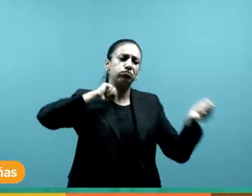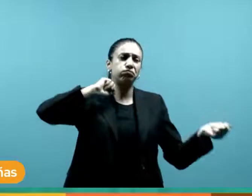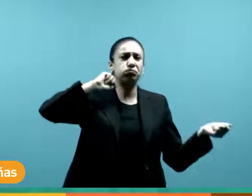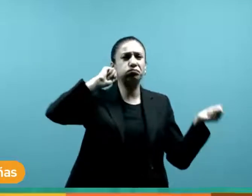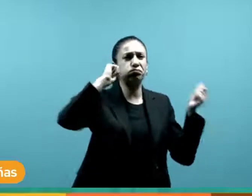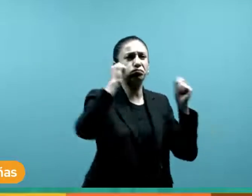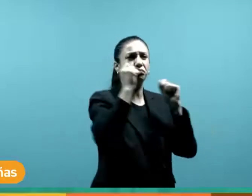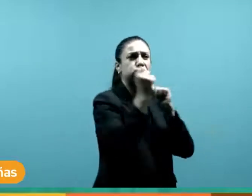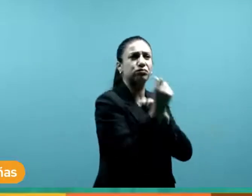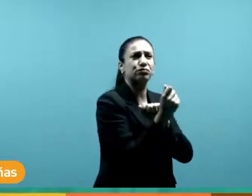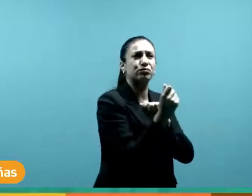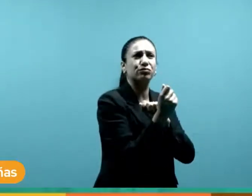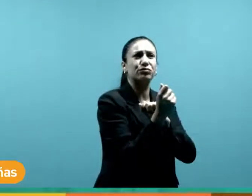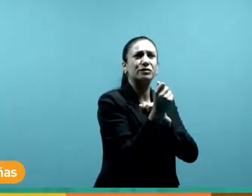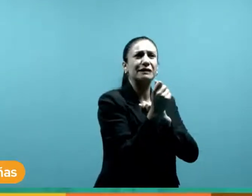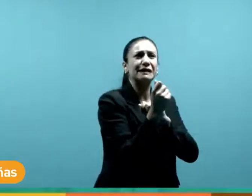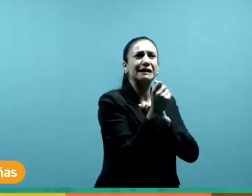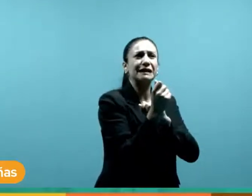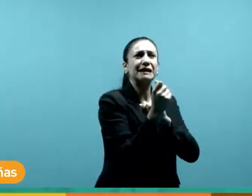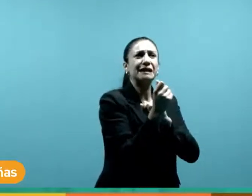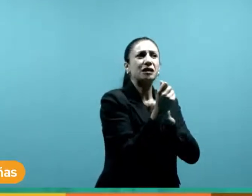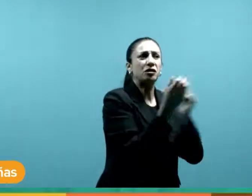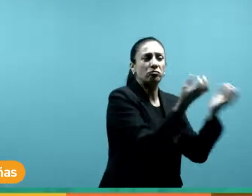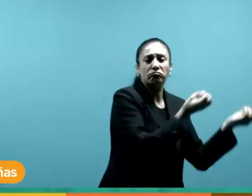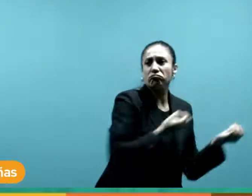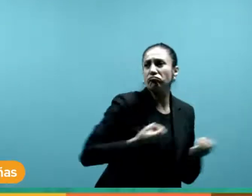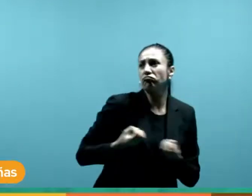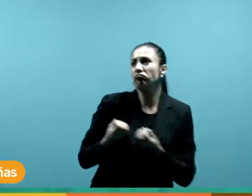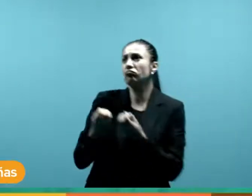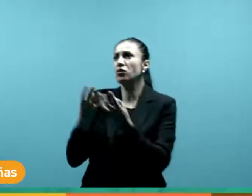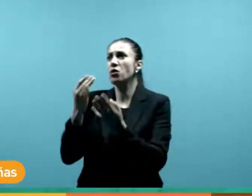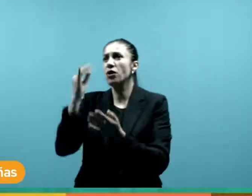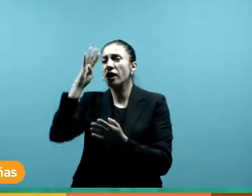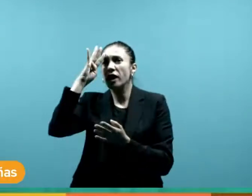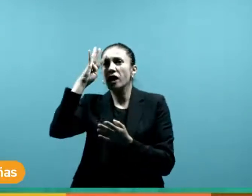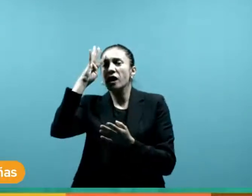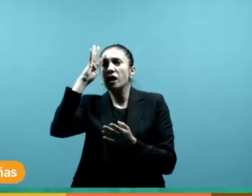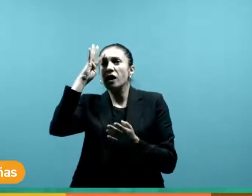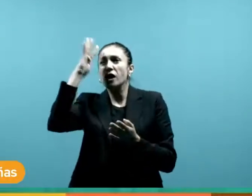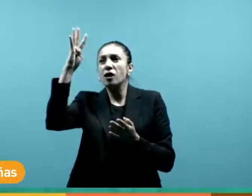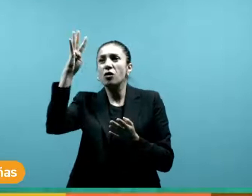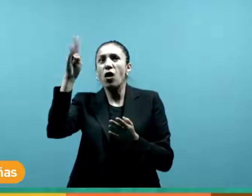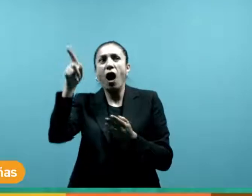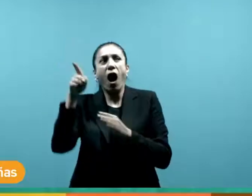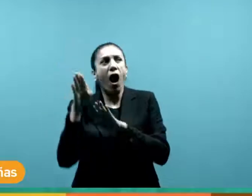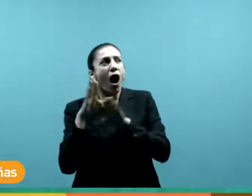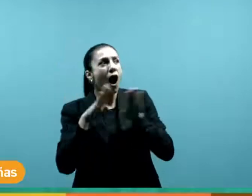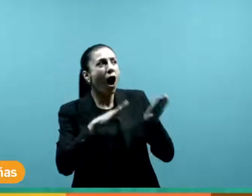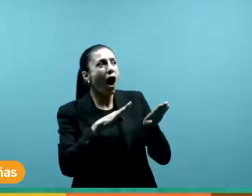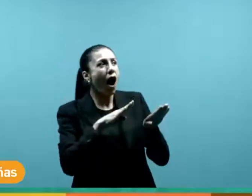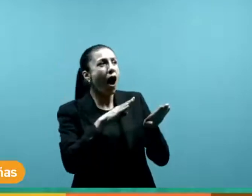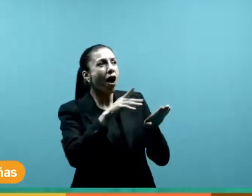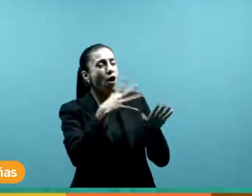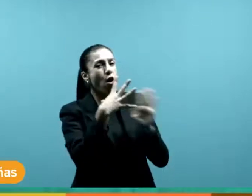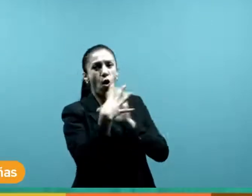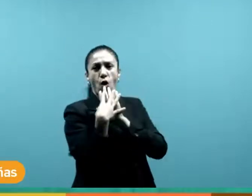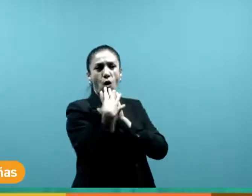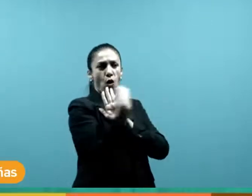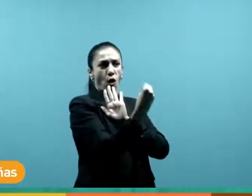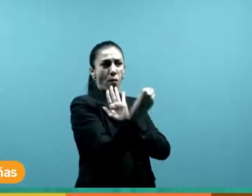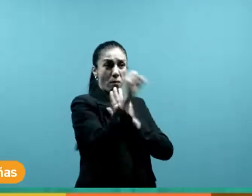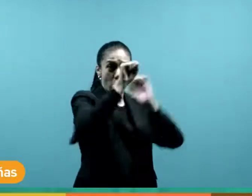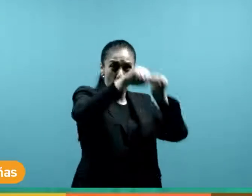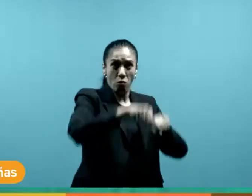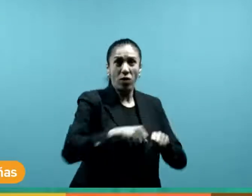replicar esta ideología o de convertirlos en ídolos y una conducta a seguir? Can I just